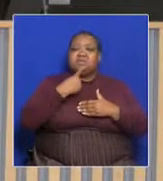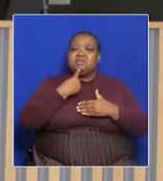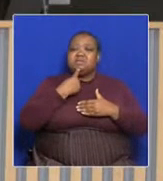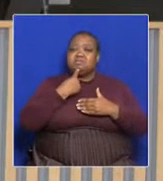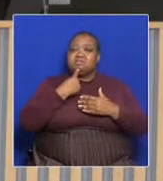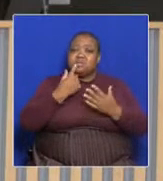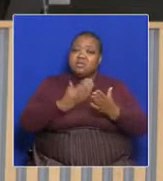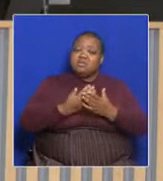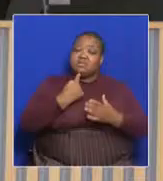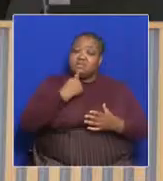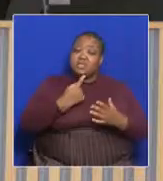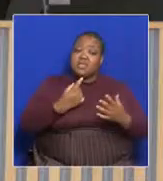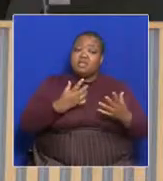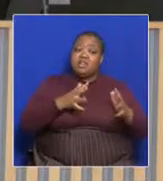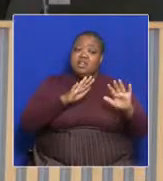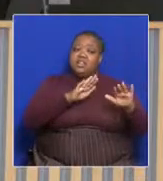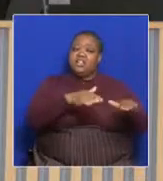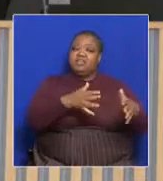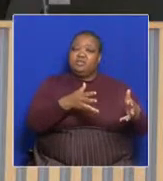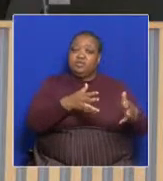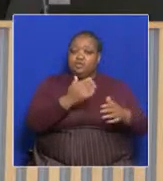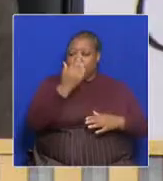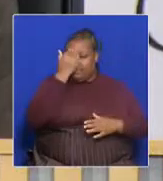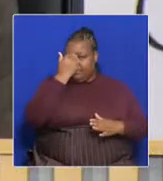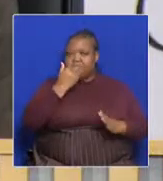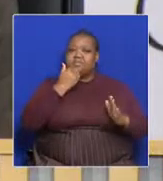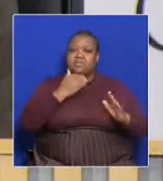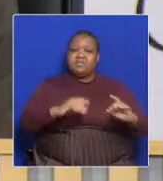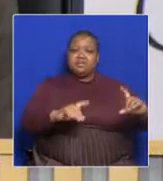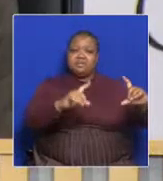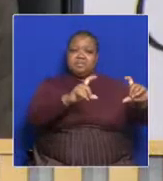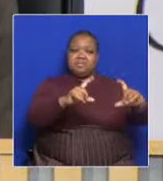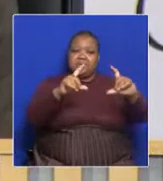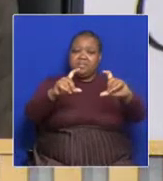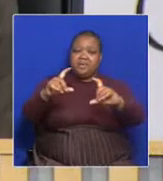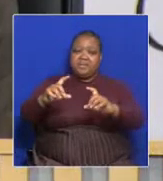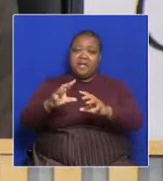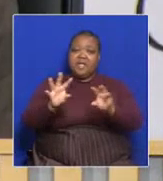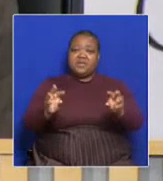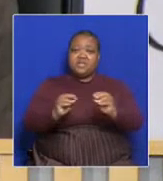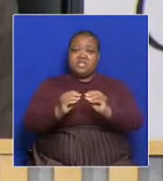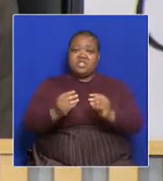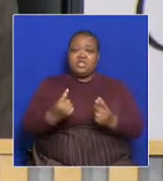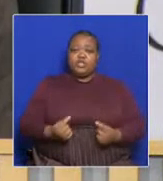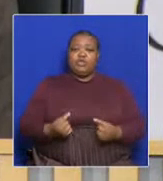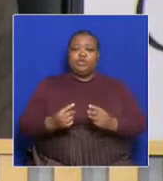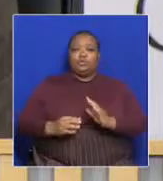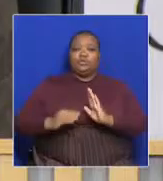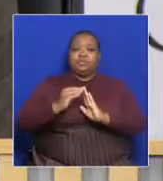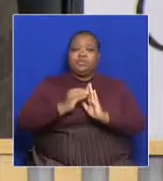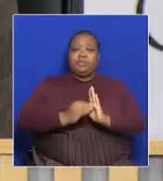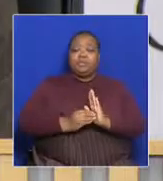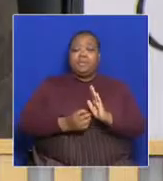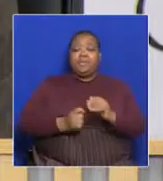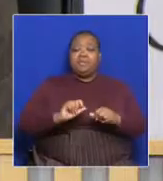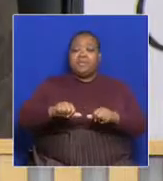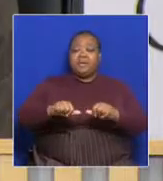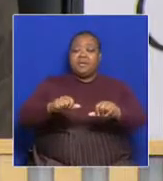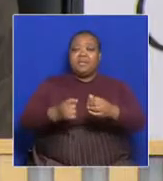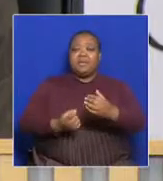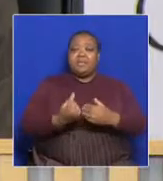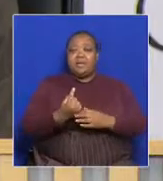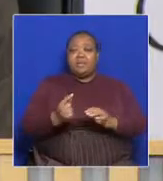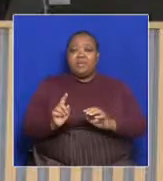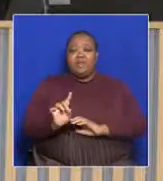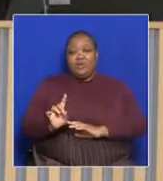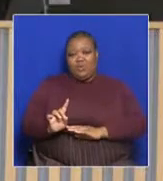That's why you take pictures of everything that you do. That's why you have a record of what was done, and then you close it up. And then